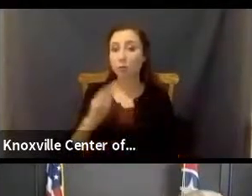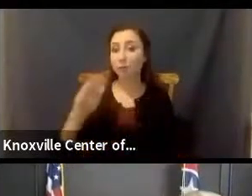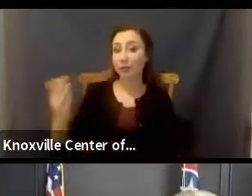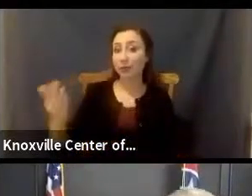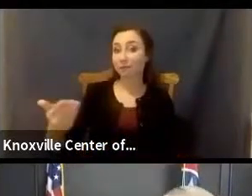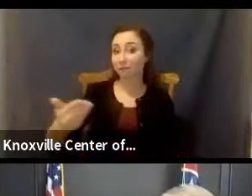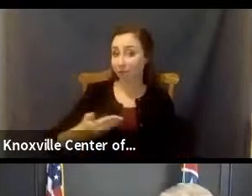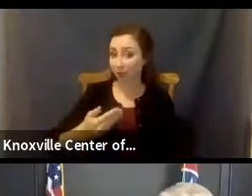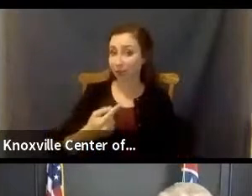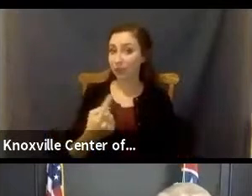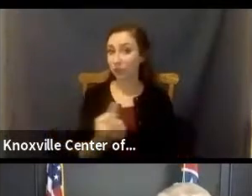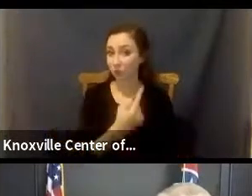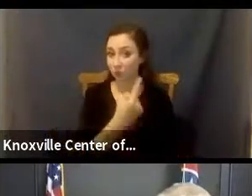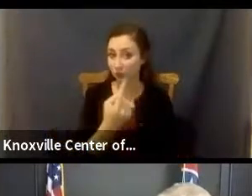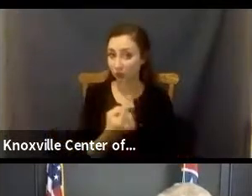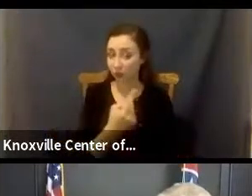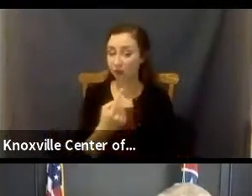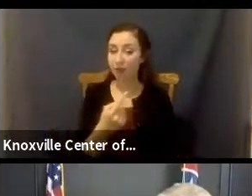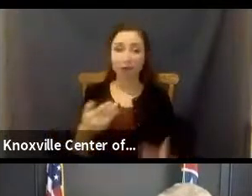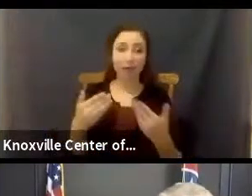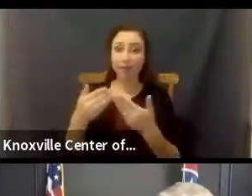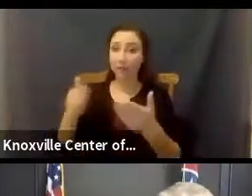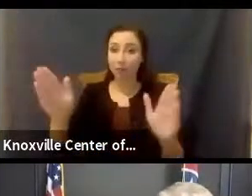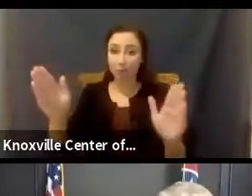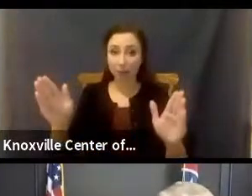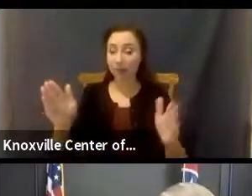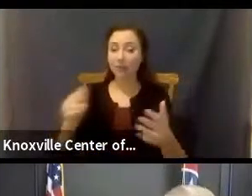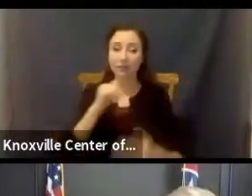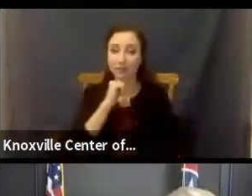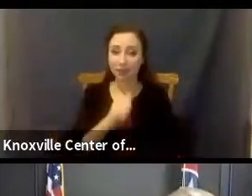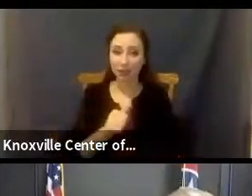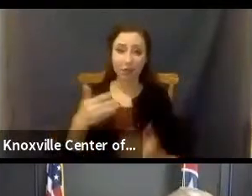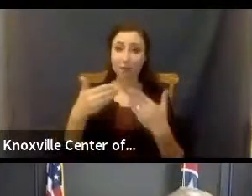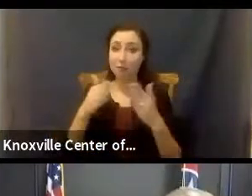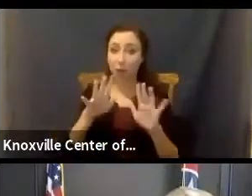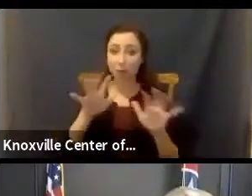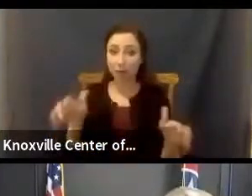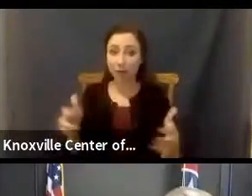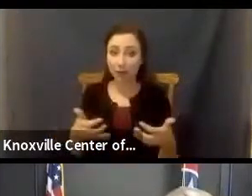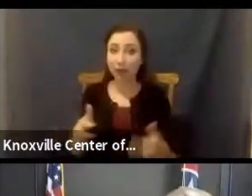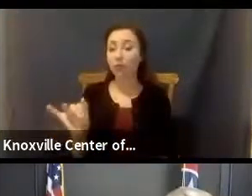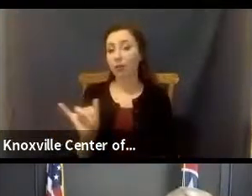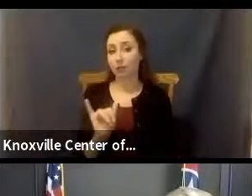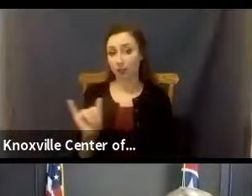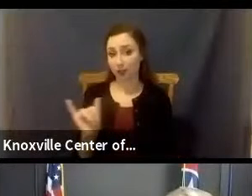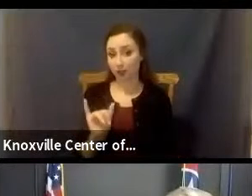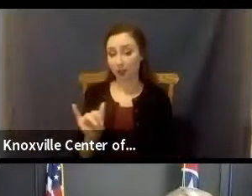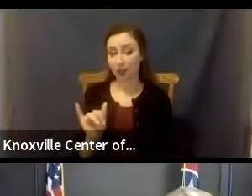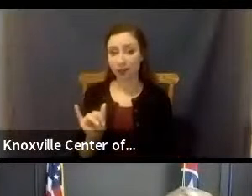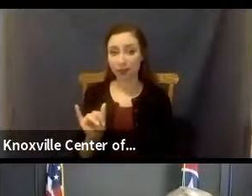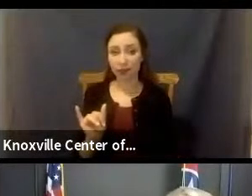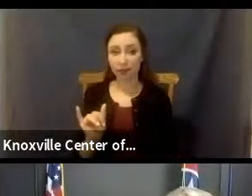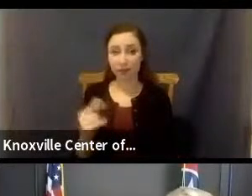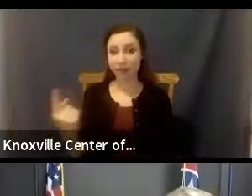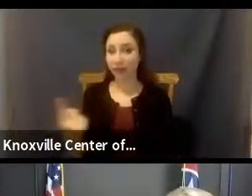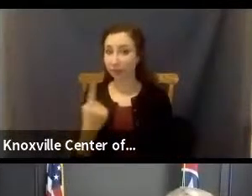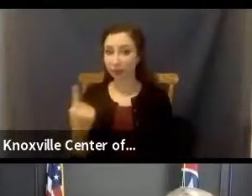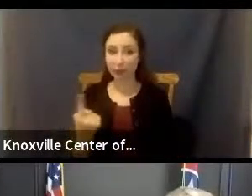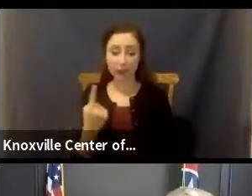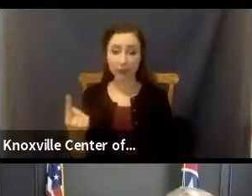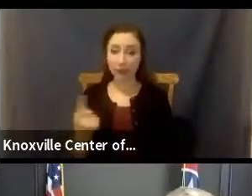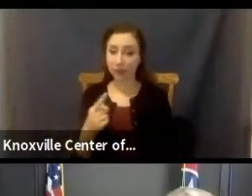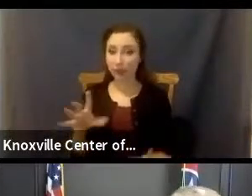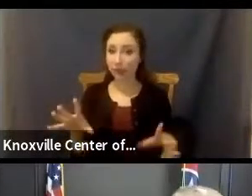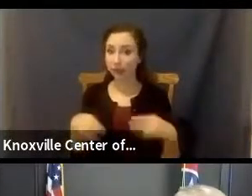to something, and the public is not. A public gathering would be on something condoned by